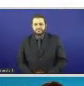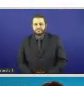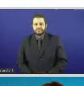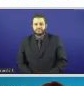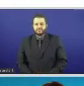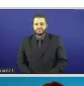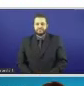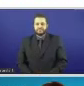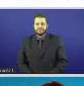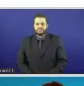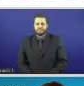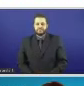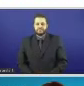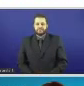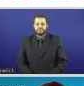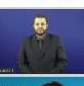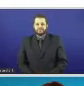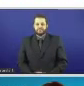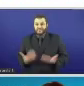En este momento particular, estamos